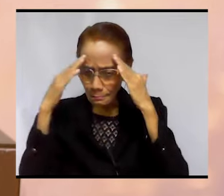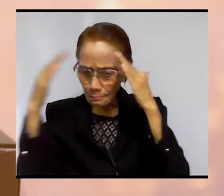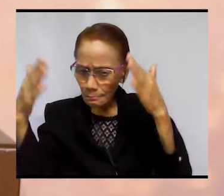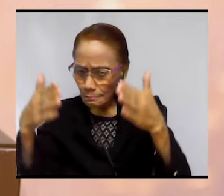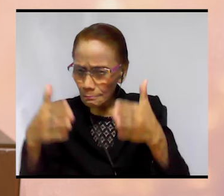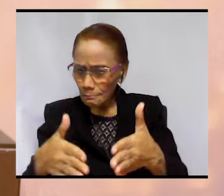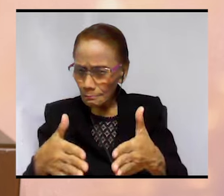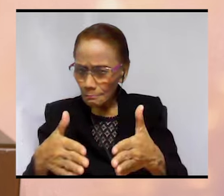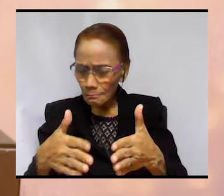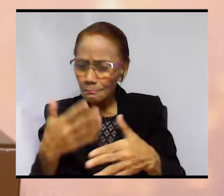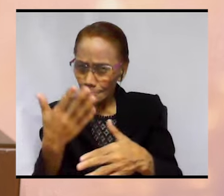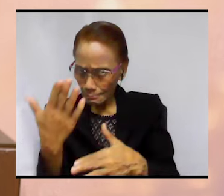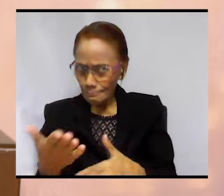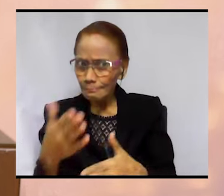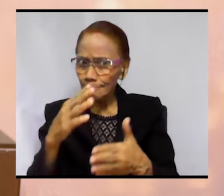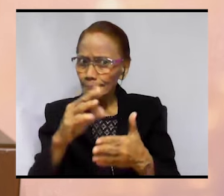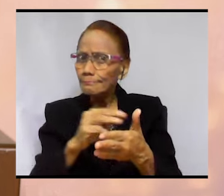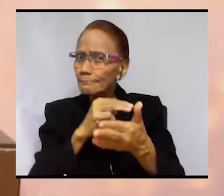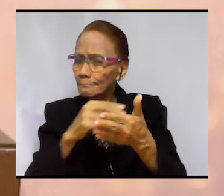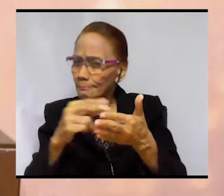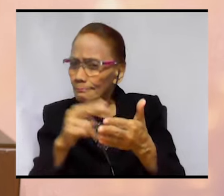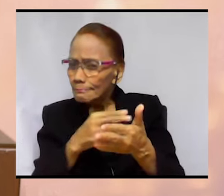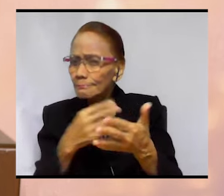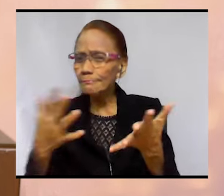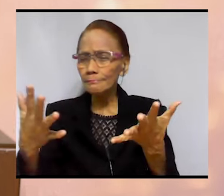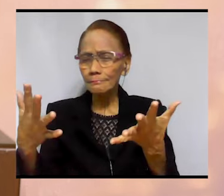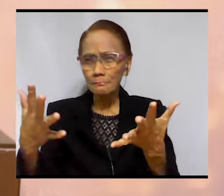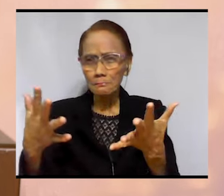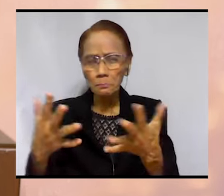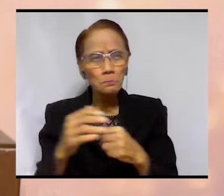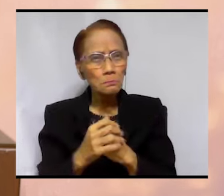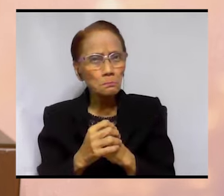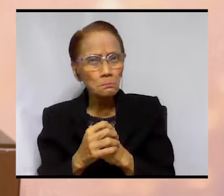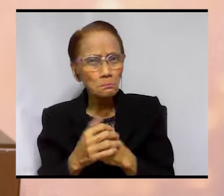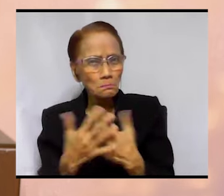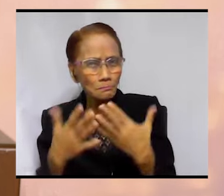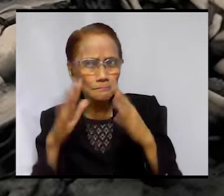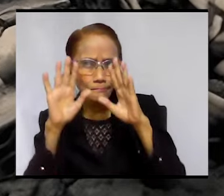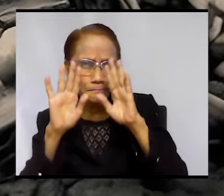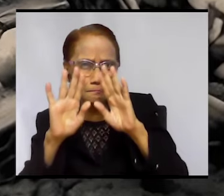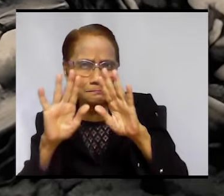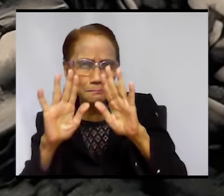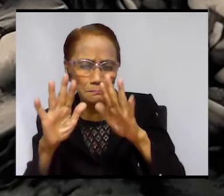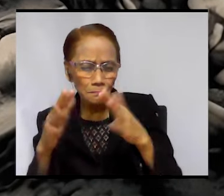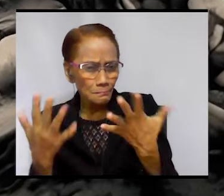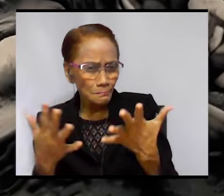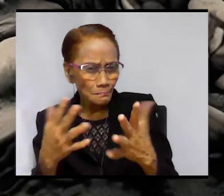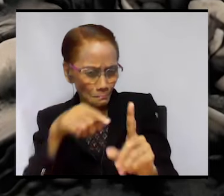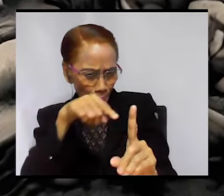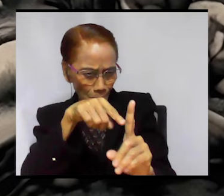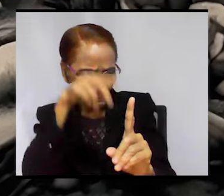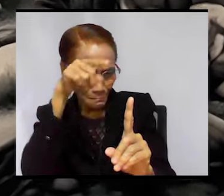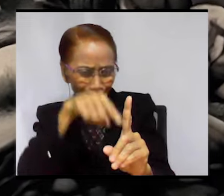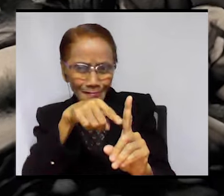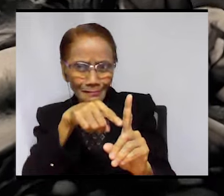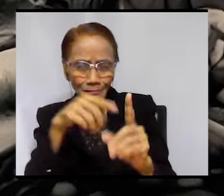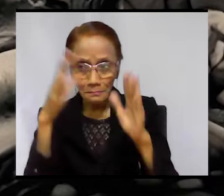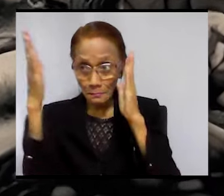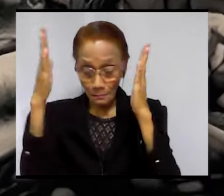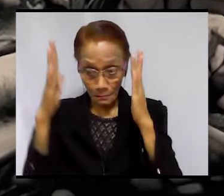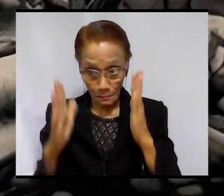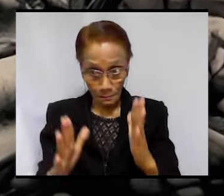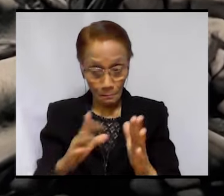hymns, and we just marvel. This servant is totally open